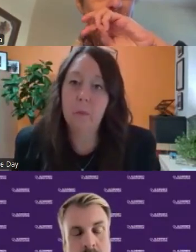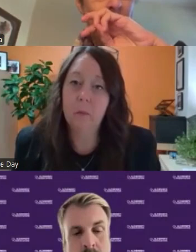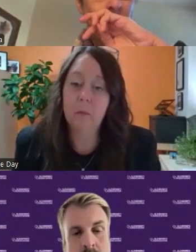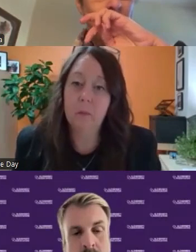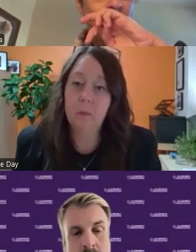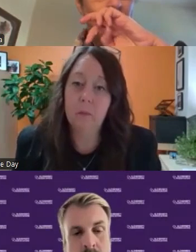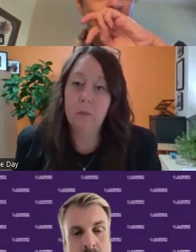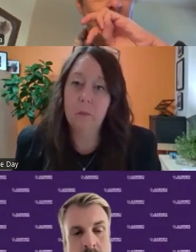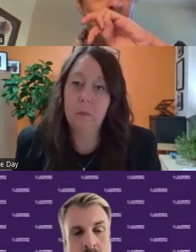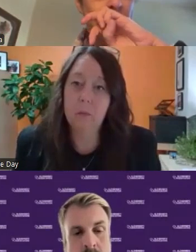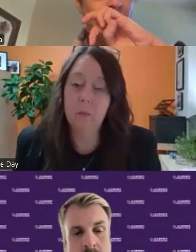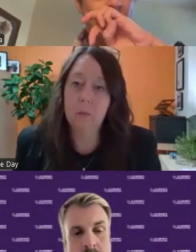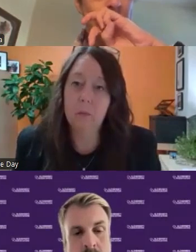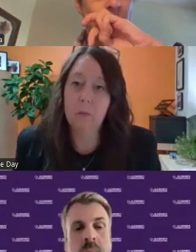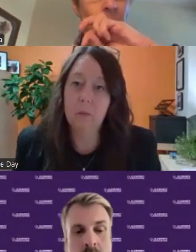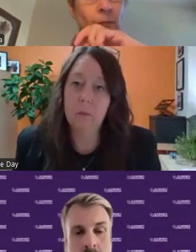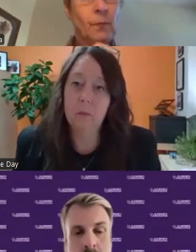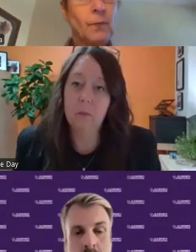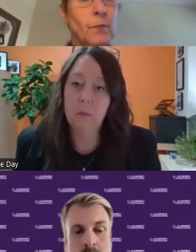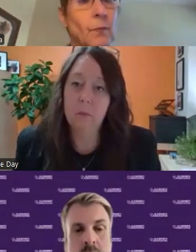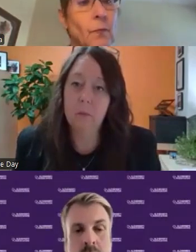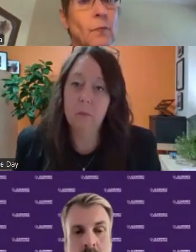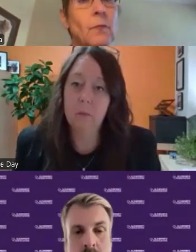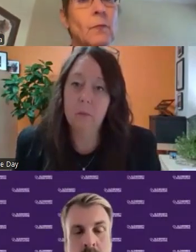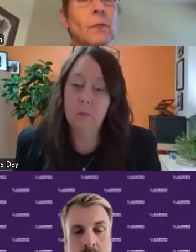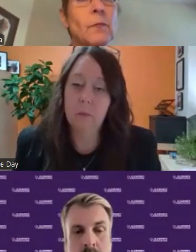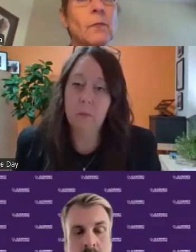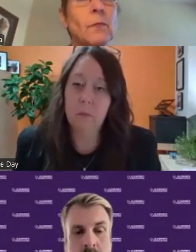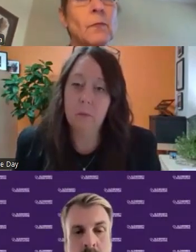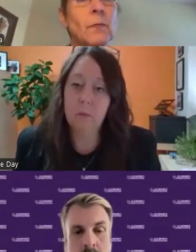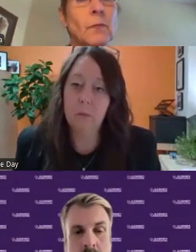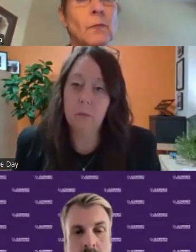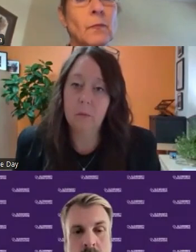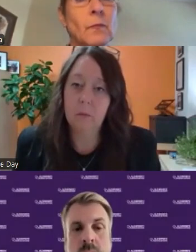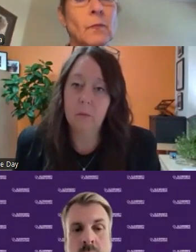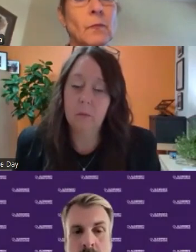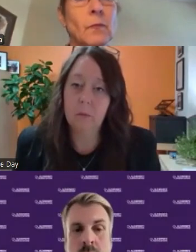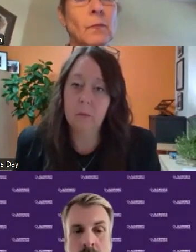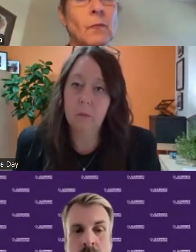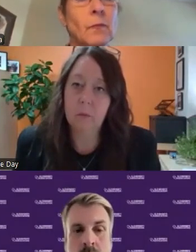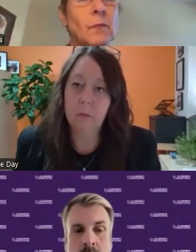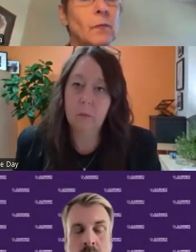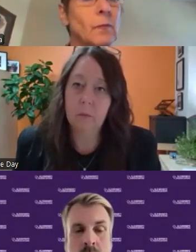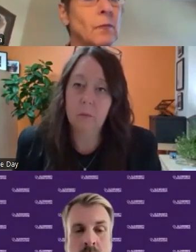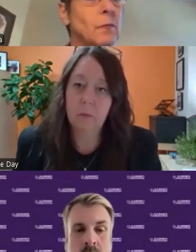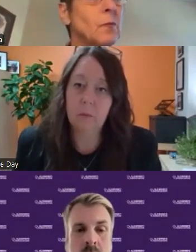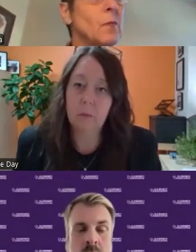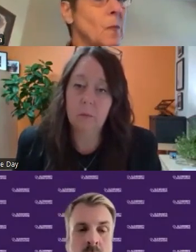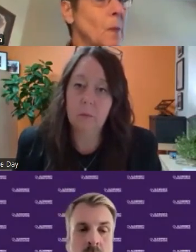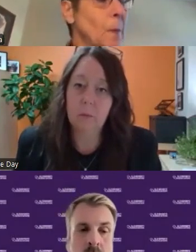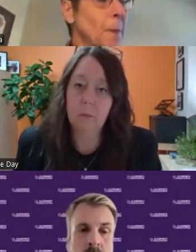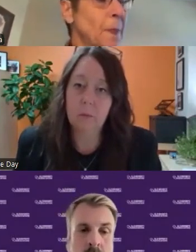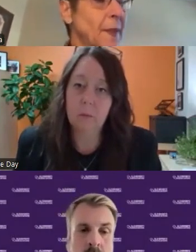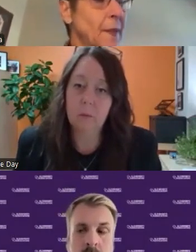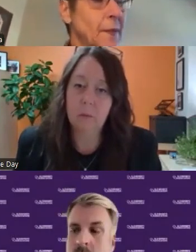that this service falls outside of that. Is that what's happening? I think it's Prop 35, and the